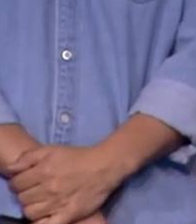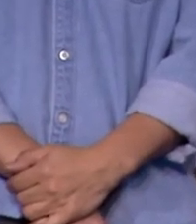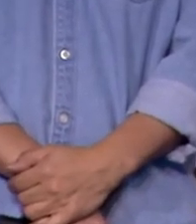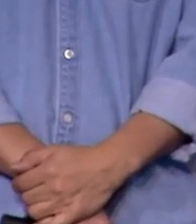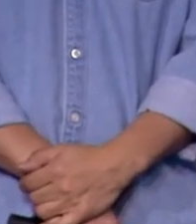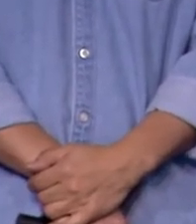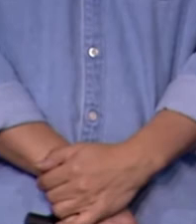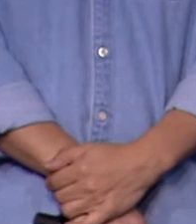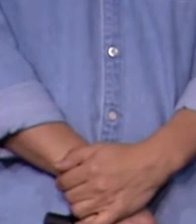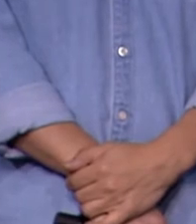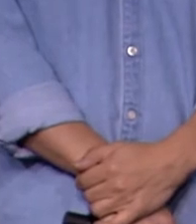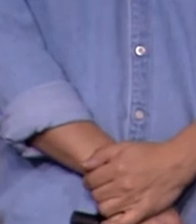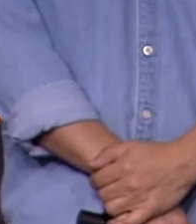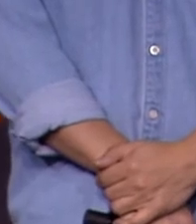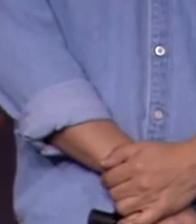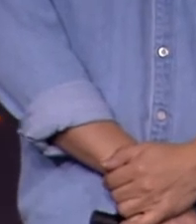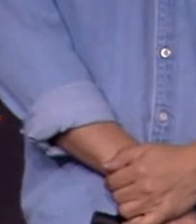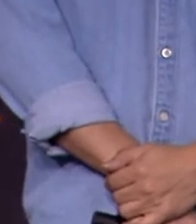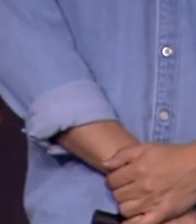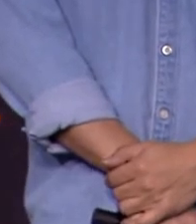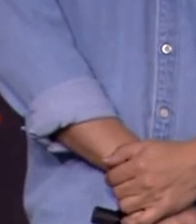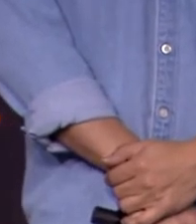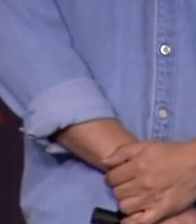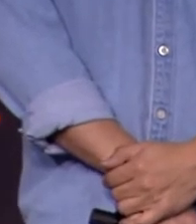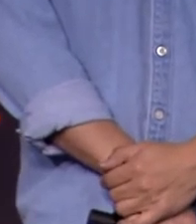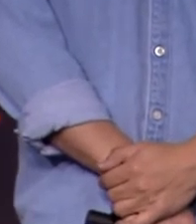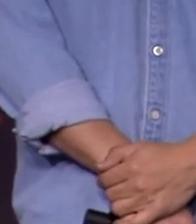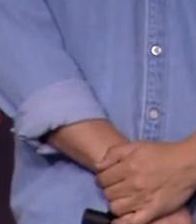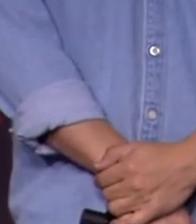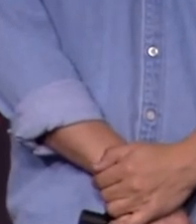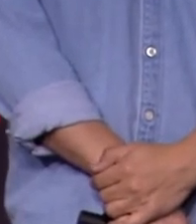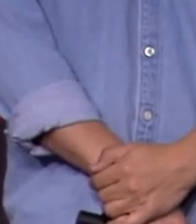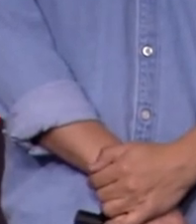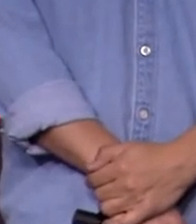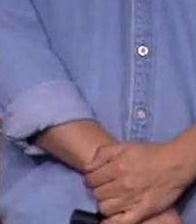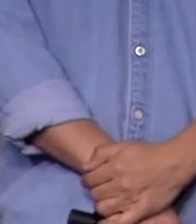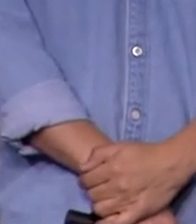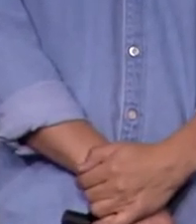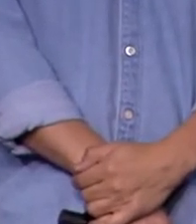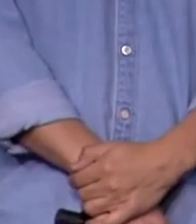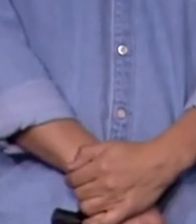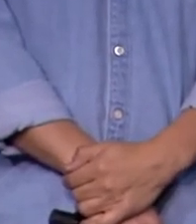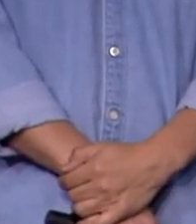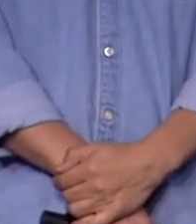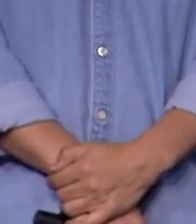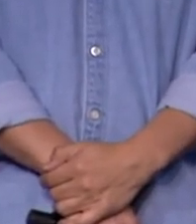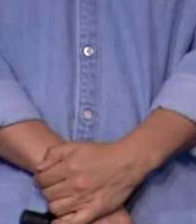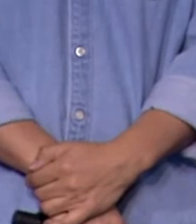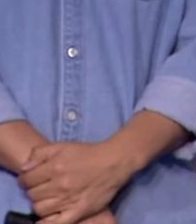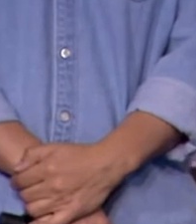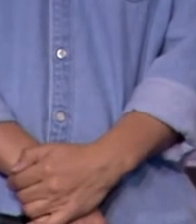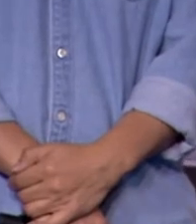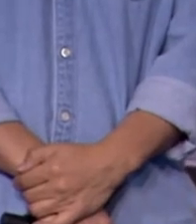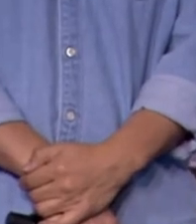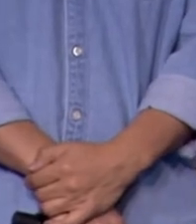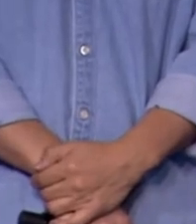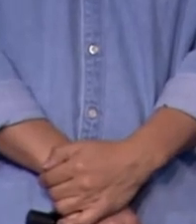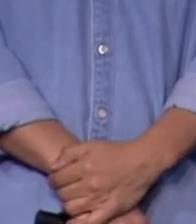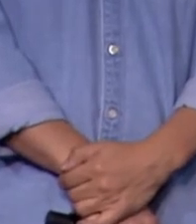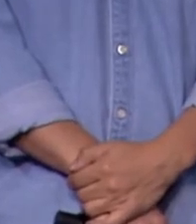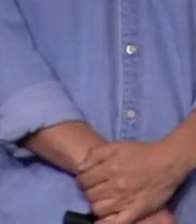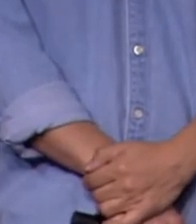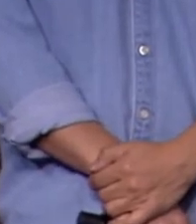hand, and I said my last goodbye,